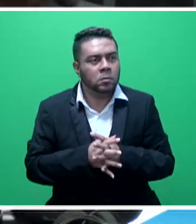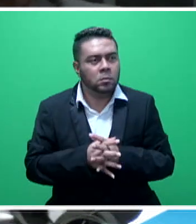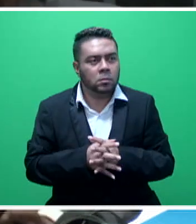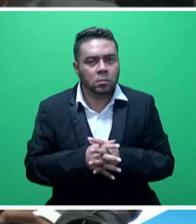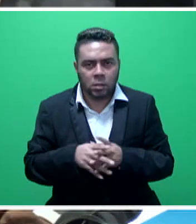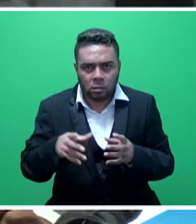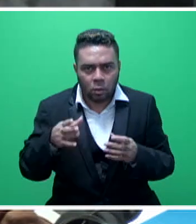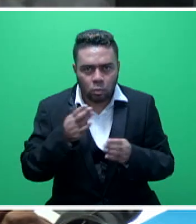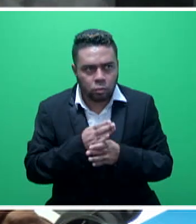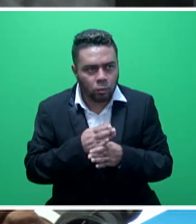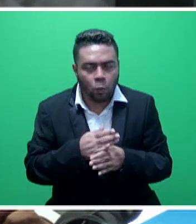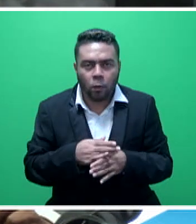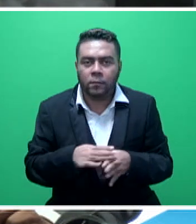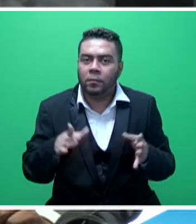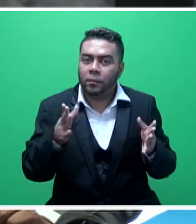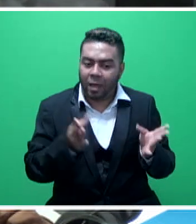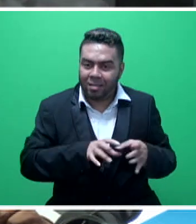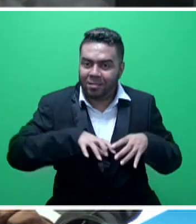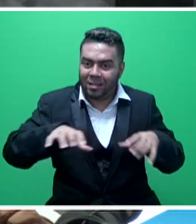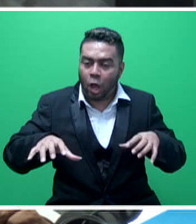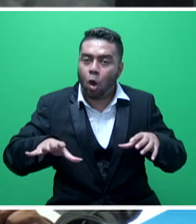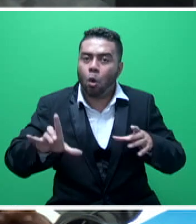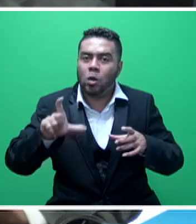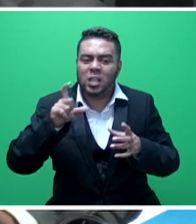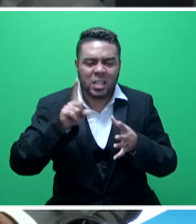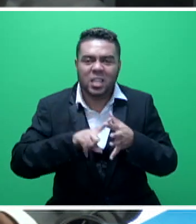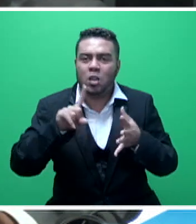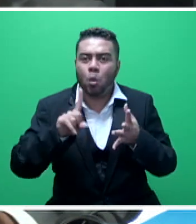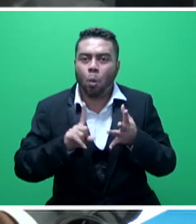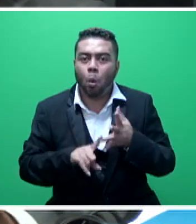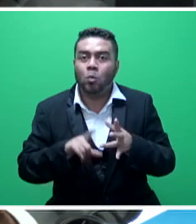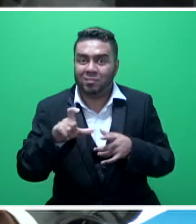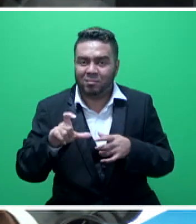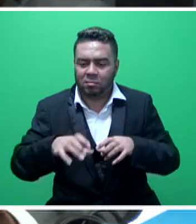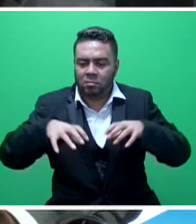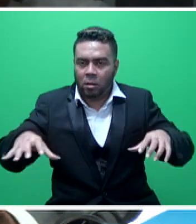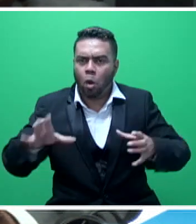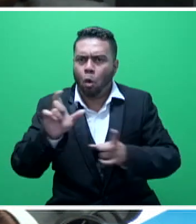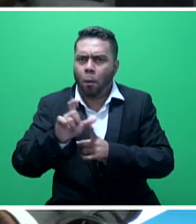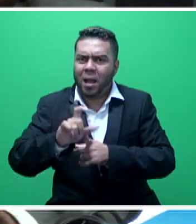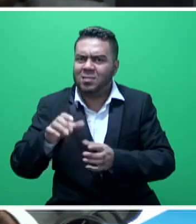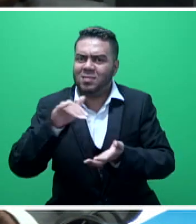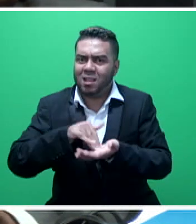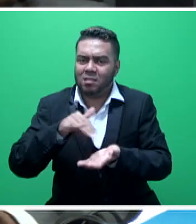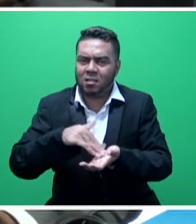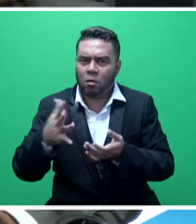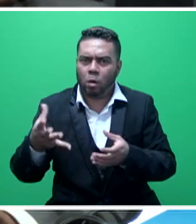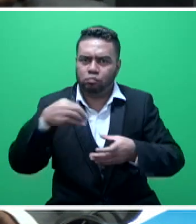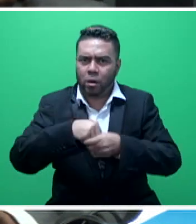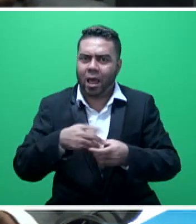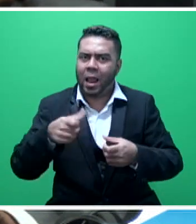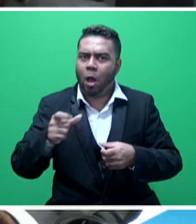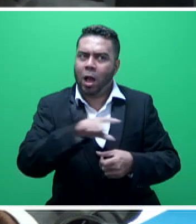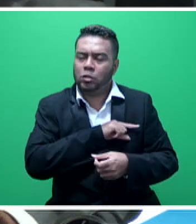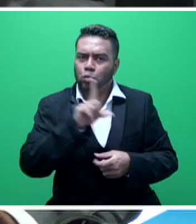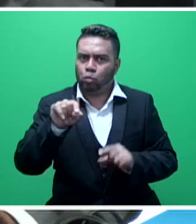incident management team like divisional and subdivisional command centers in our health division, and the provision of this budget will be able to allow us to